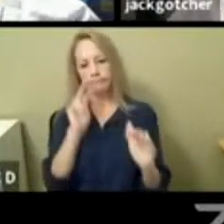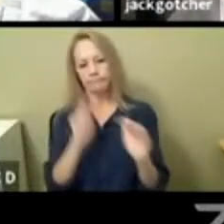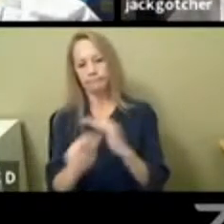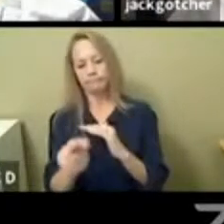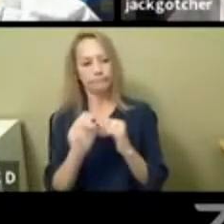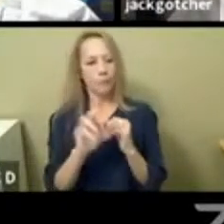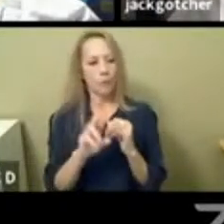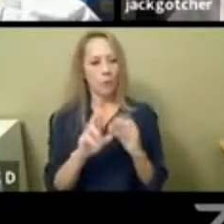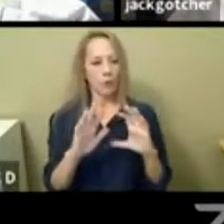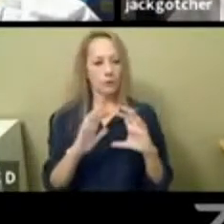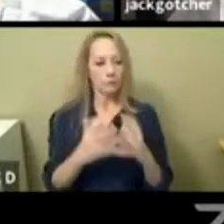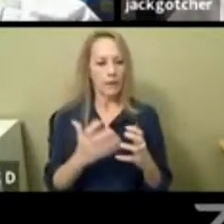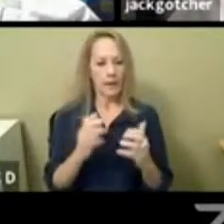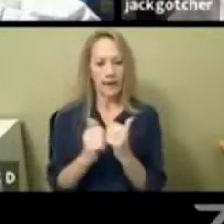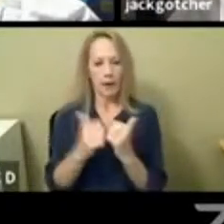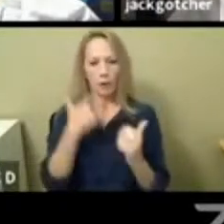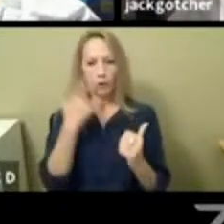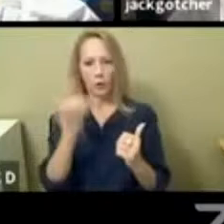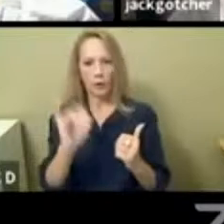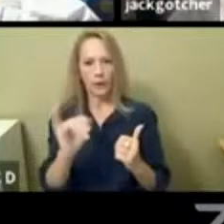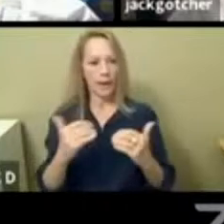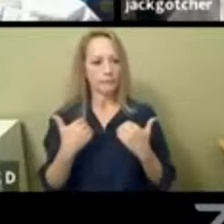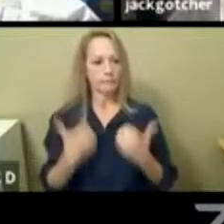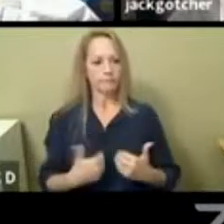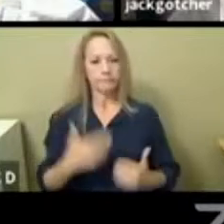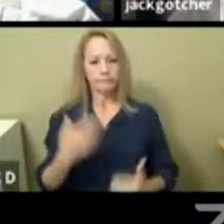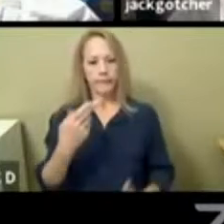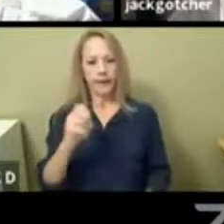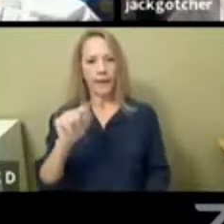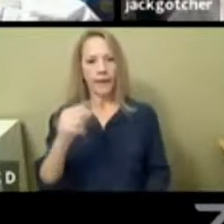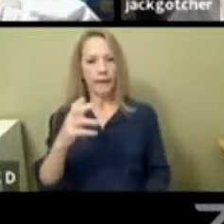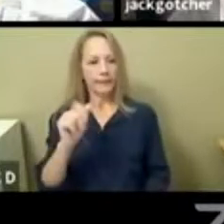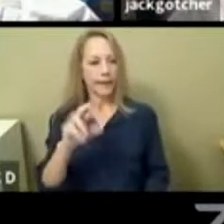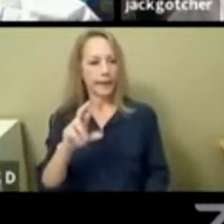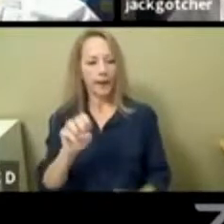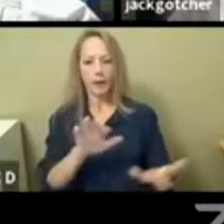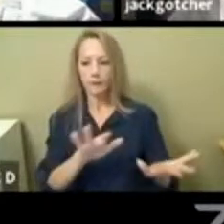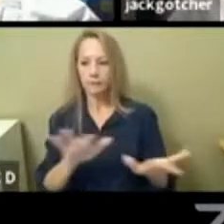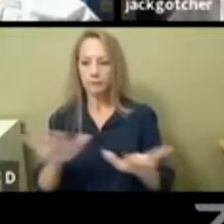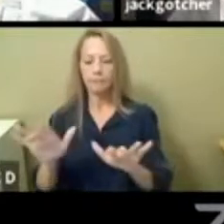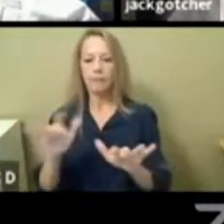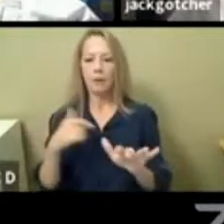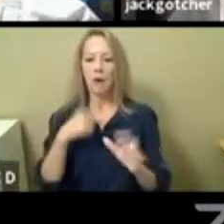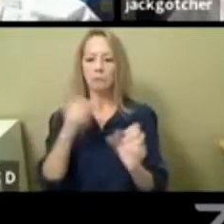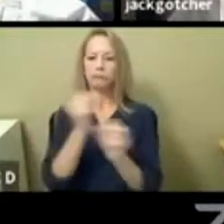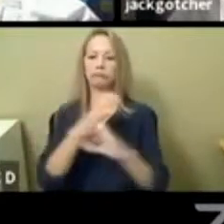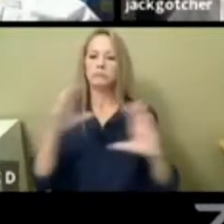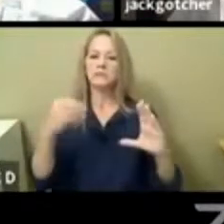preserve the function of the healthcare system. That's kind of the trickle down effect.